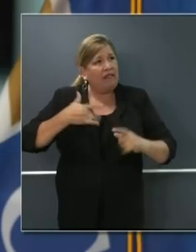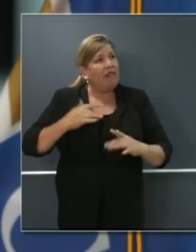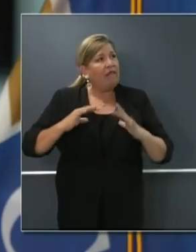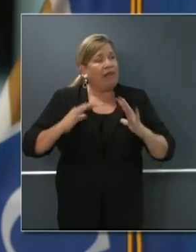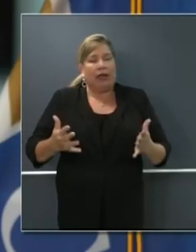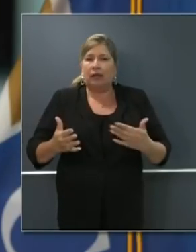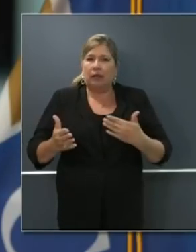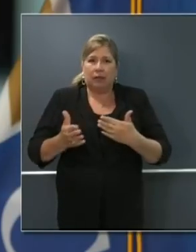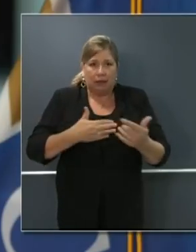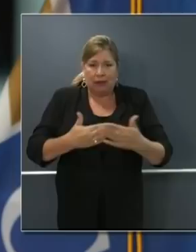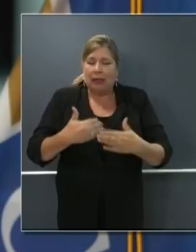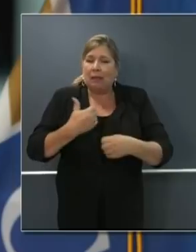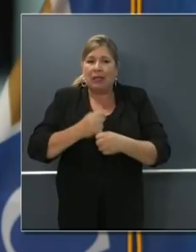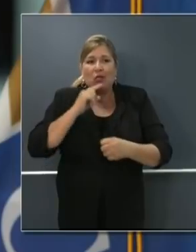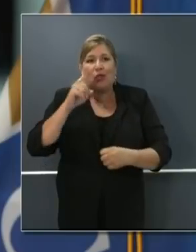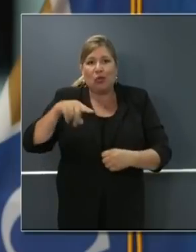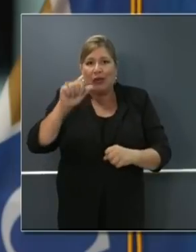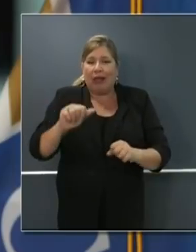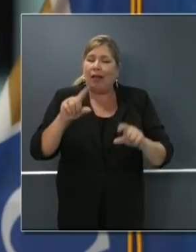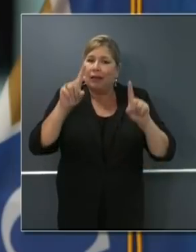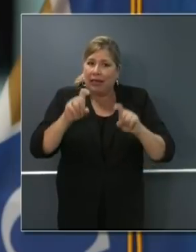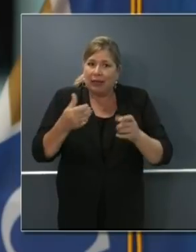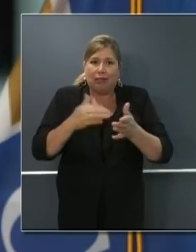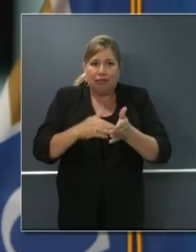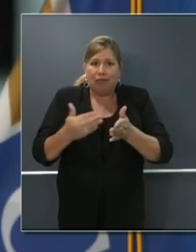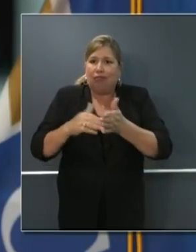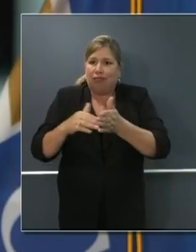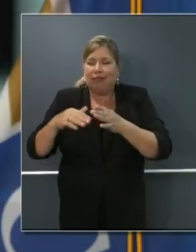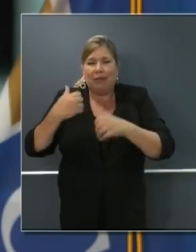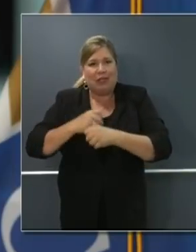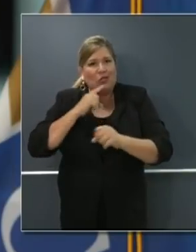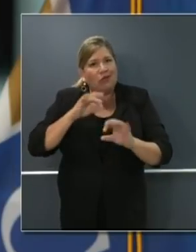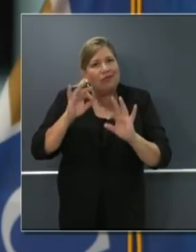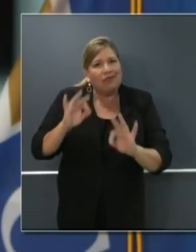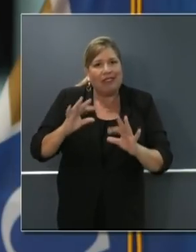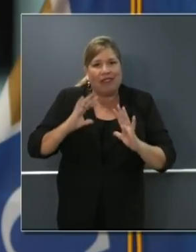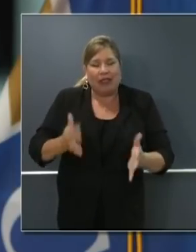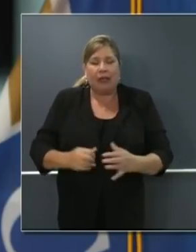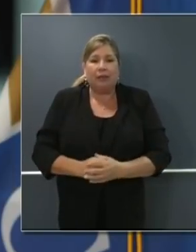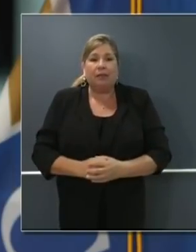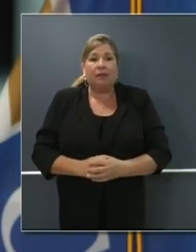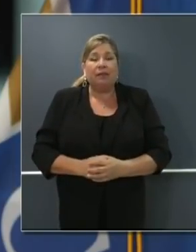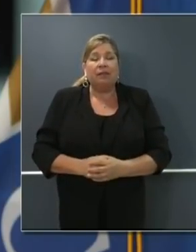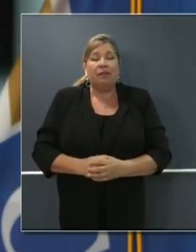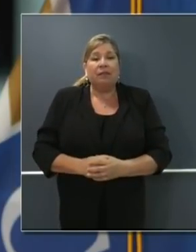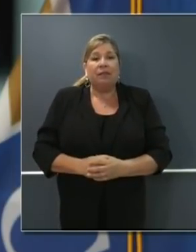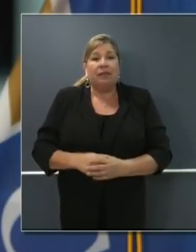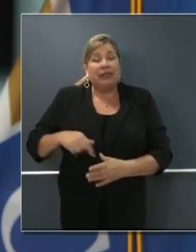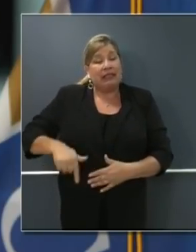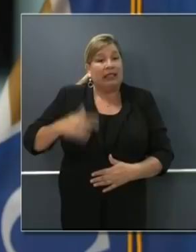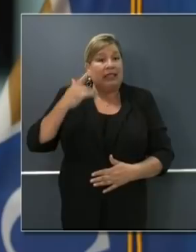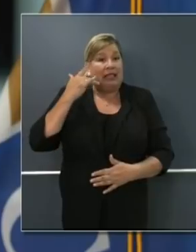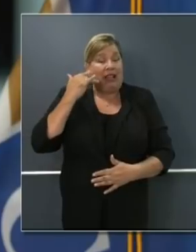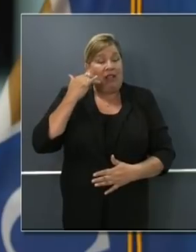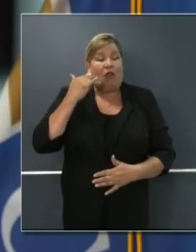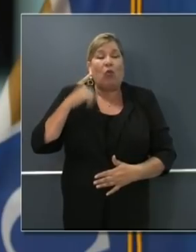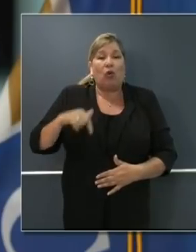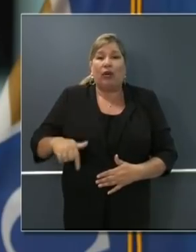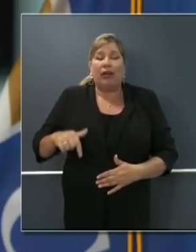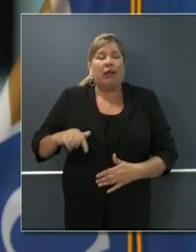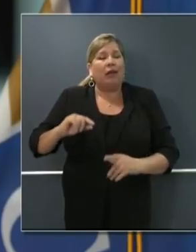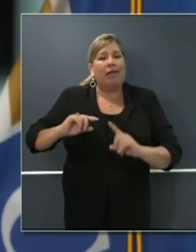make sure that they have access to testing on a consistent basis. And you may know California is the first to lift the